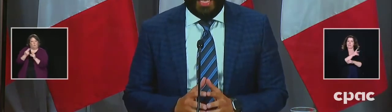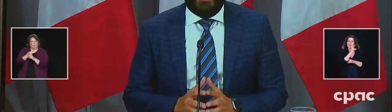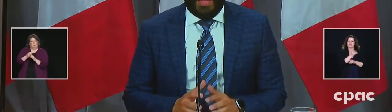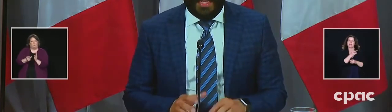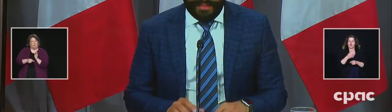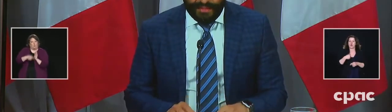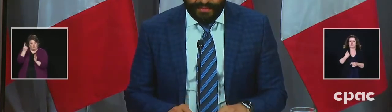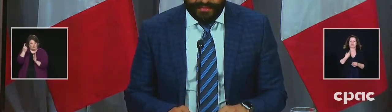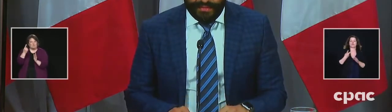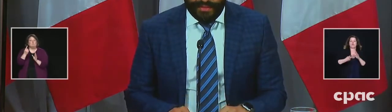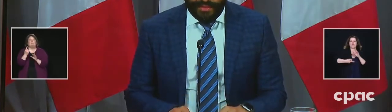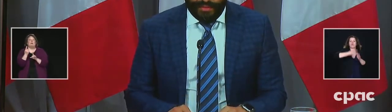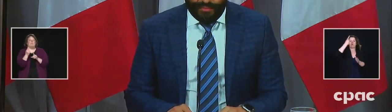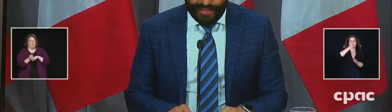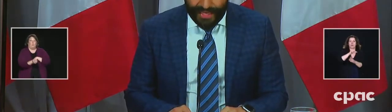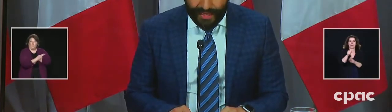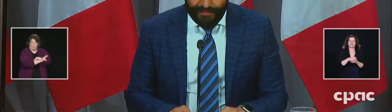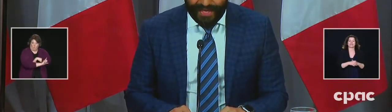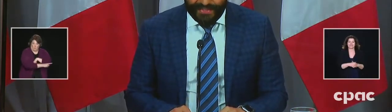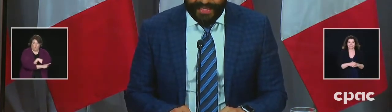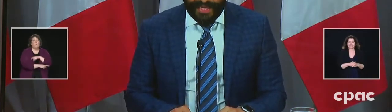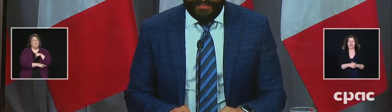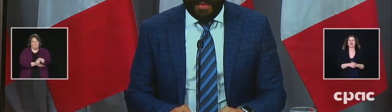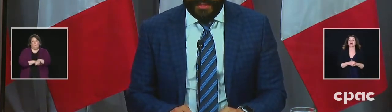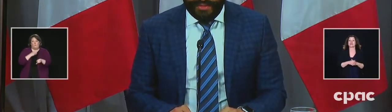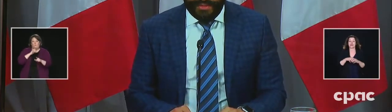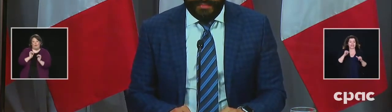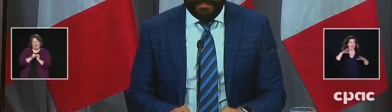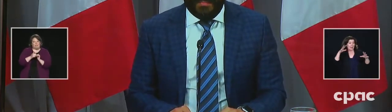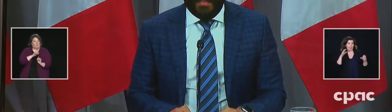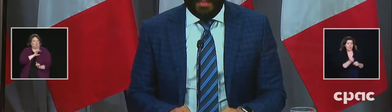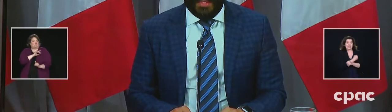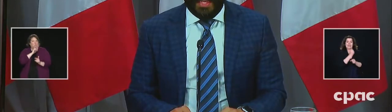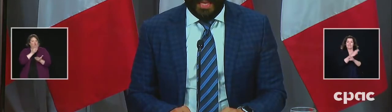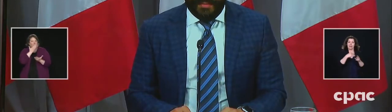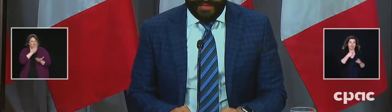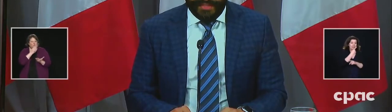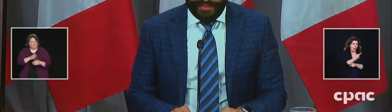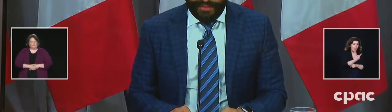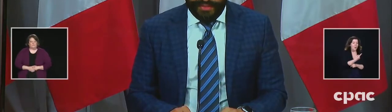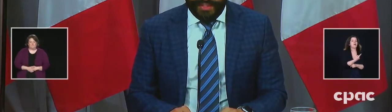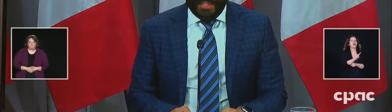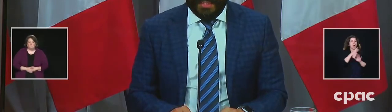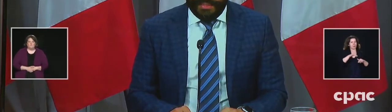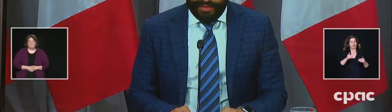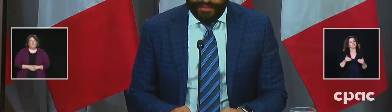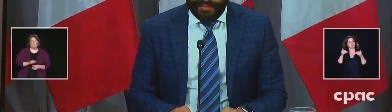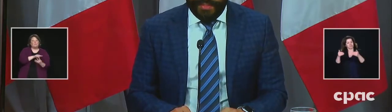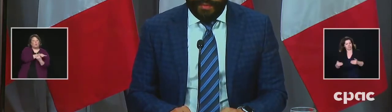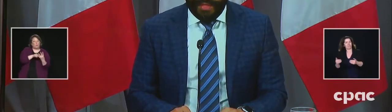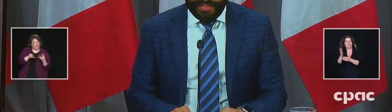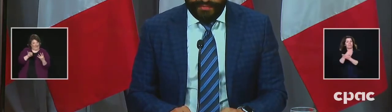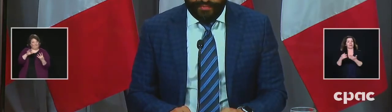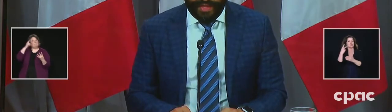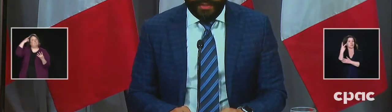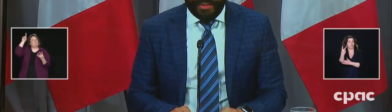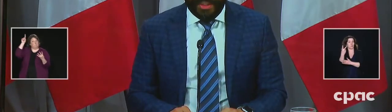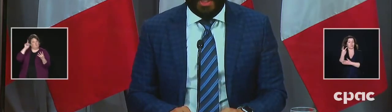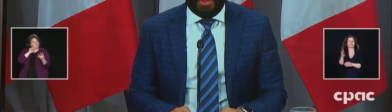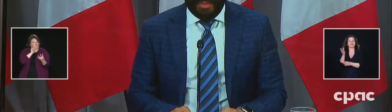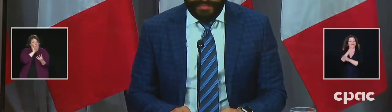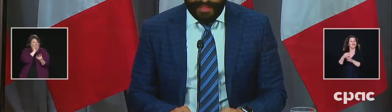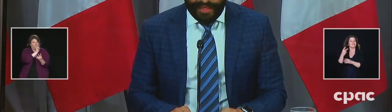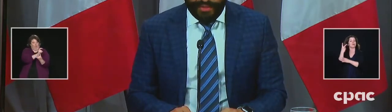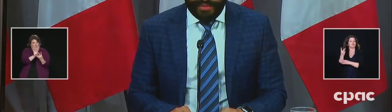succès à la phase 1 pourraient passer à la phase 2. Dans la phase 2, ces entreprises vont recevoir